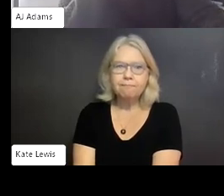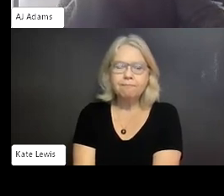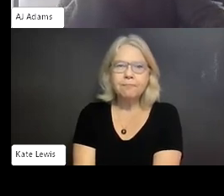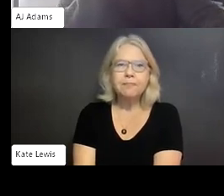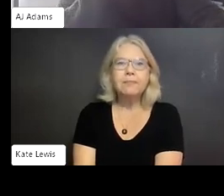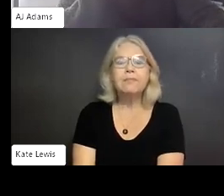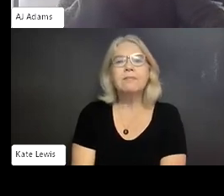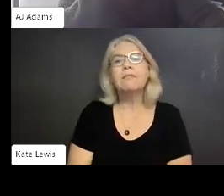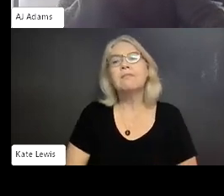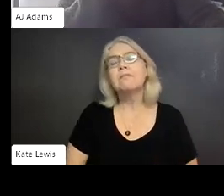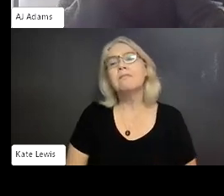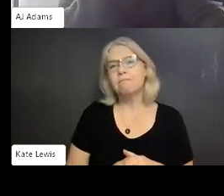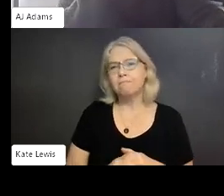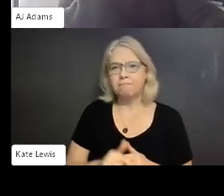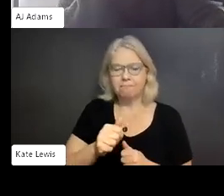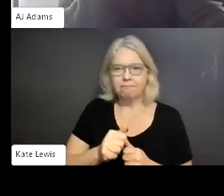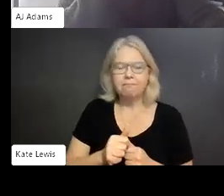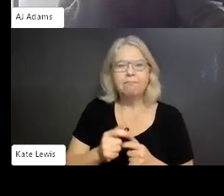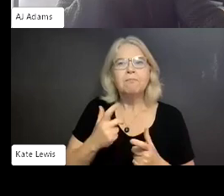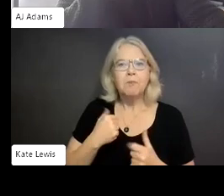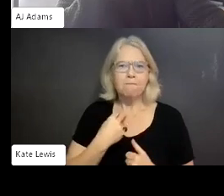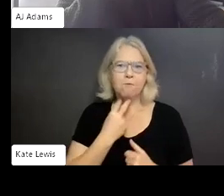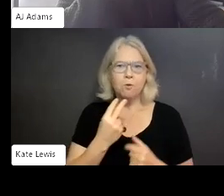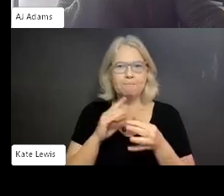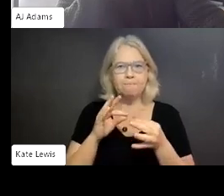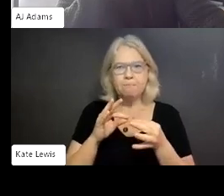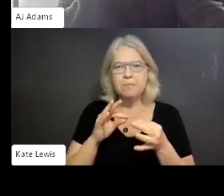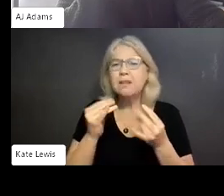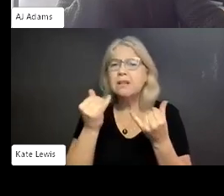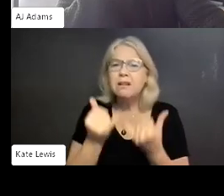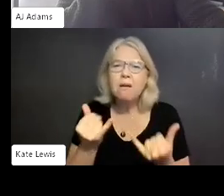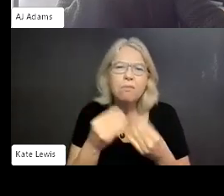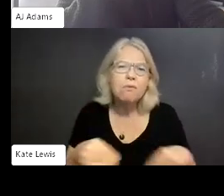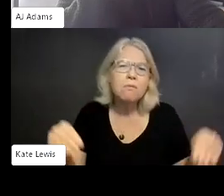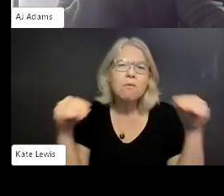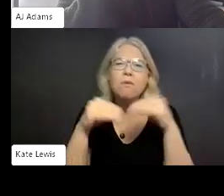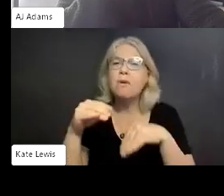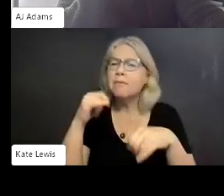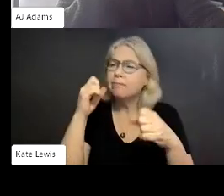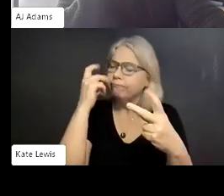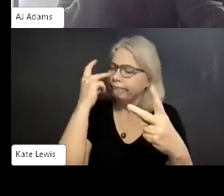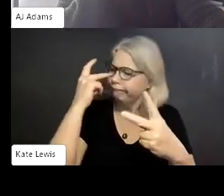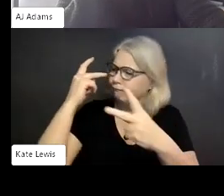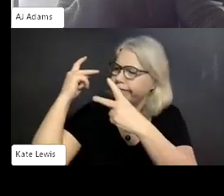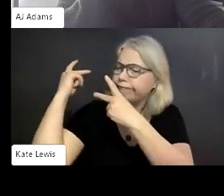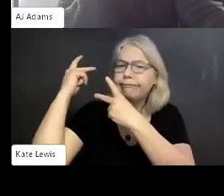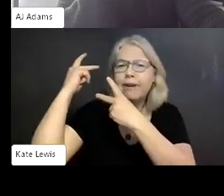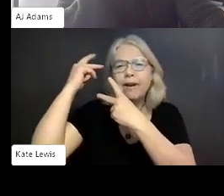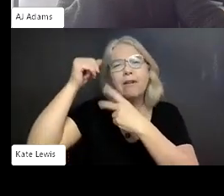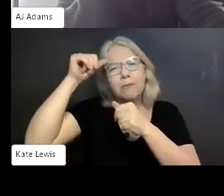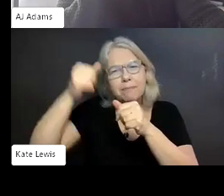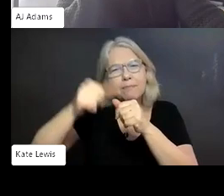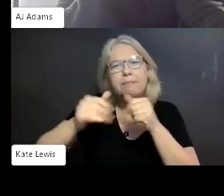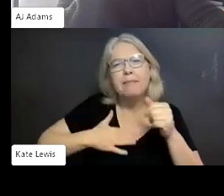More and more, I find myself lost in the memories of a life I've led. Son, time to go.